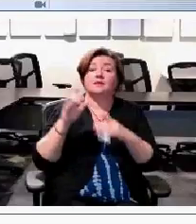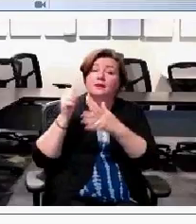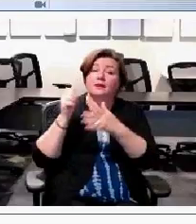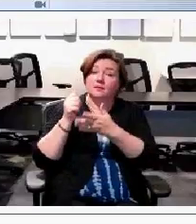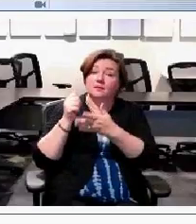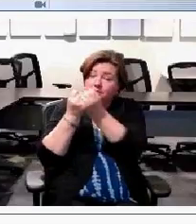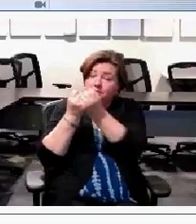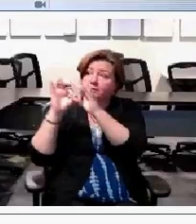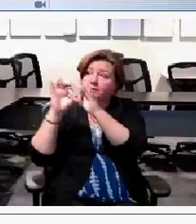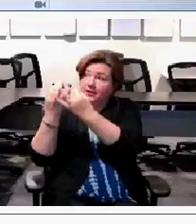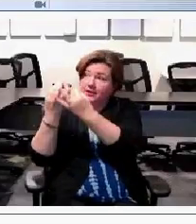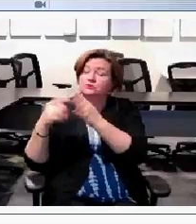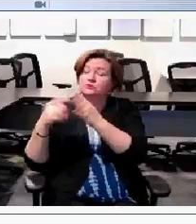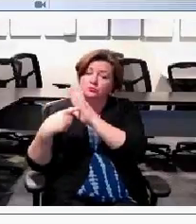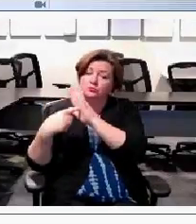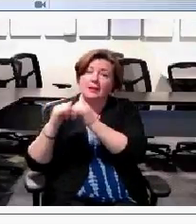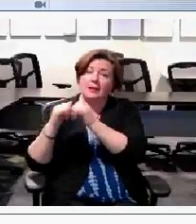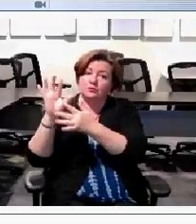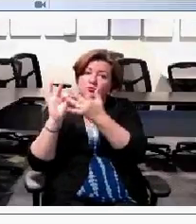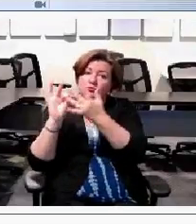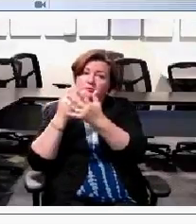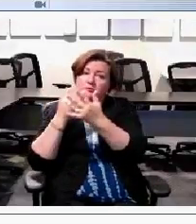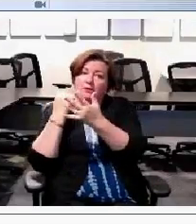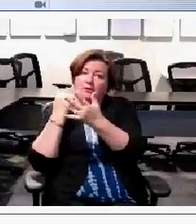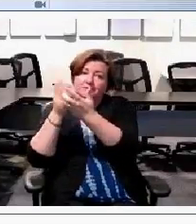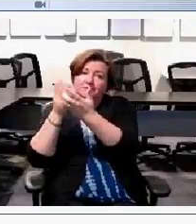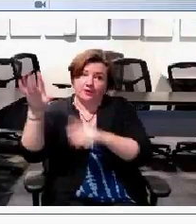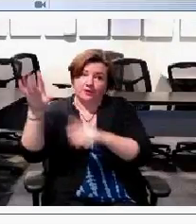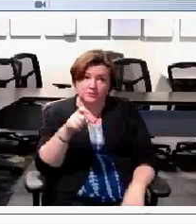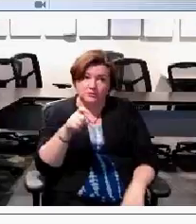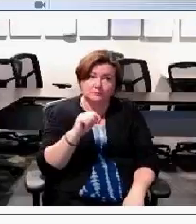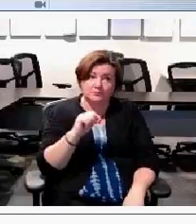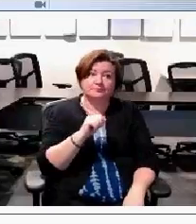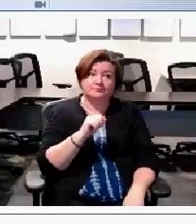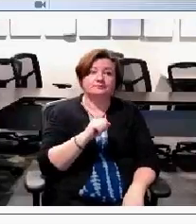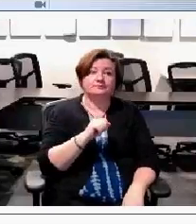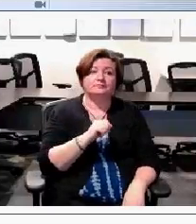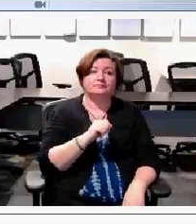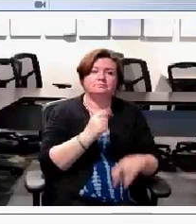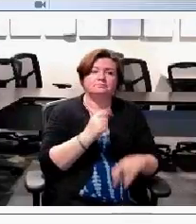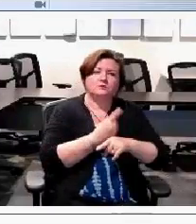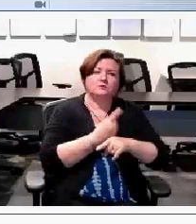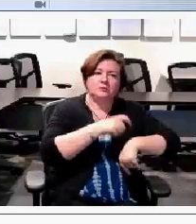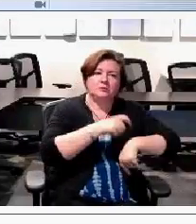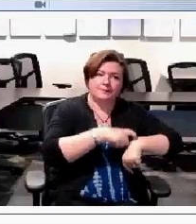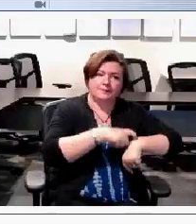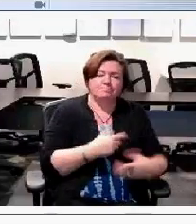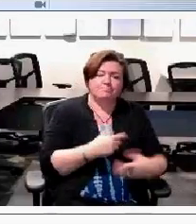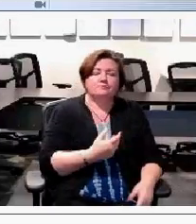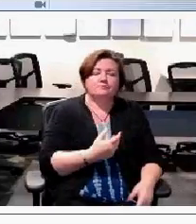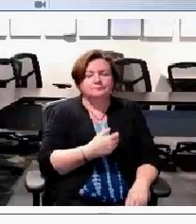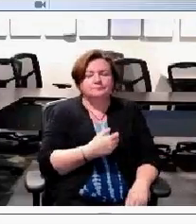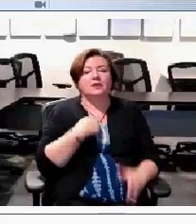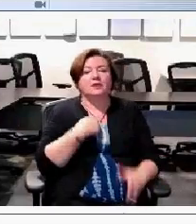the strengths and their needs. Yes, we do have a policy that we